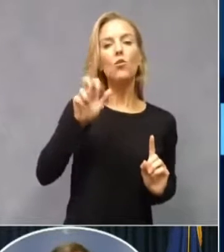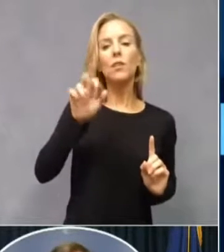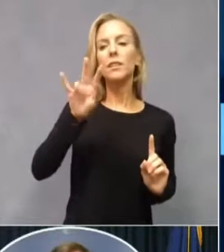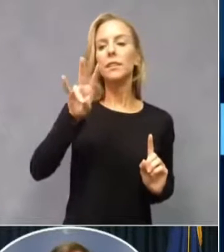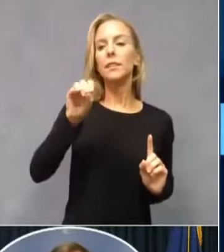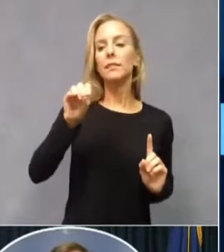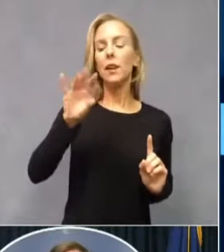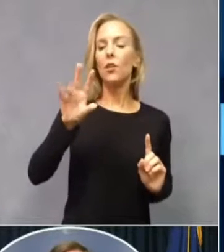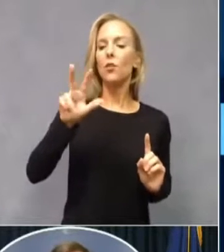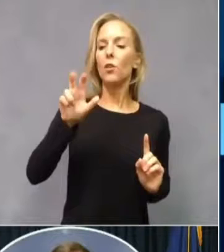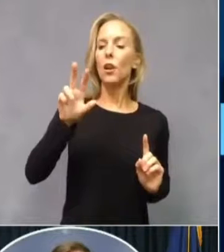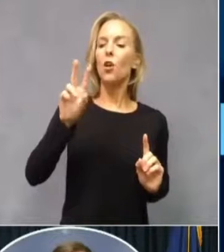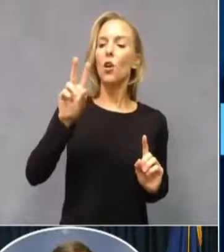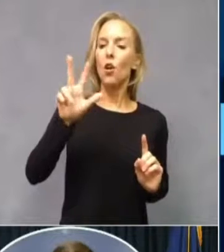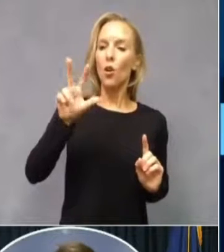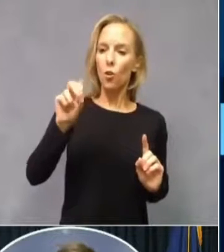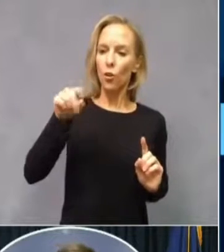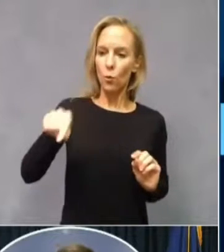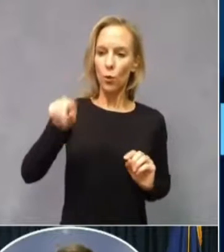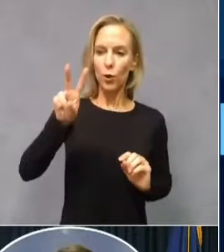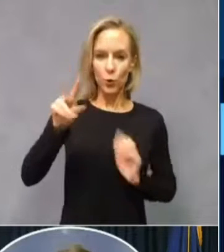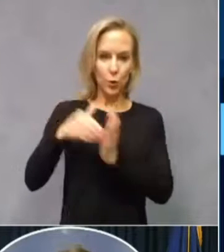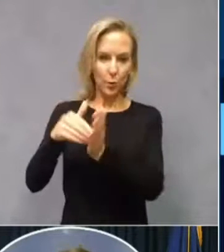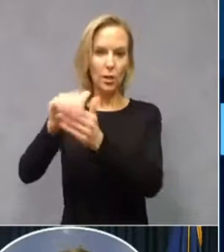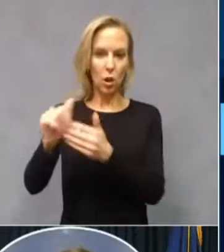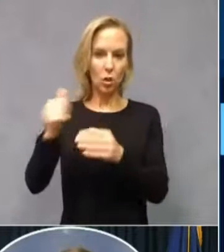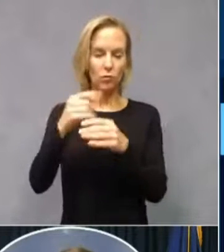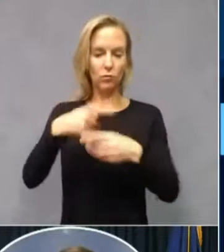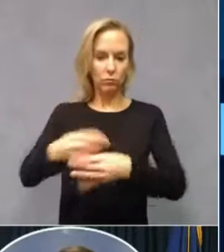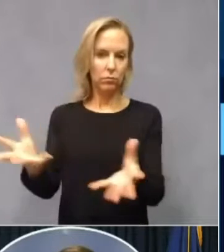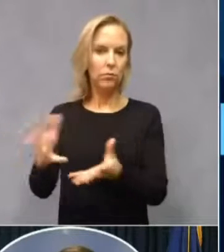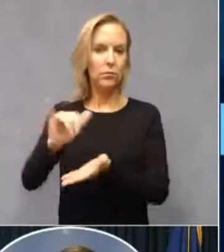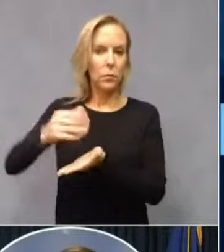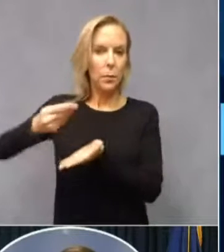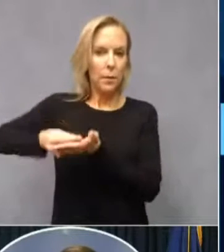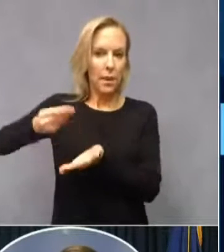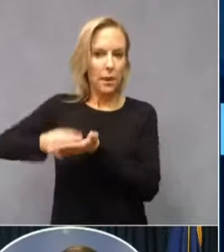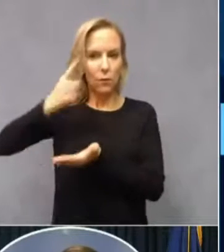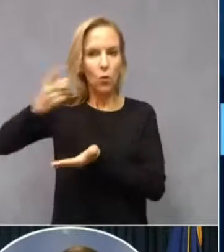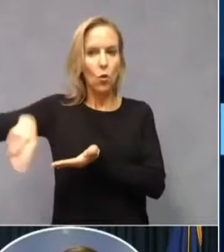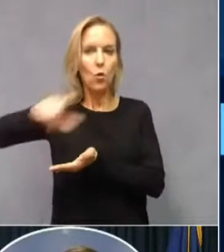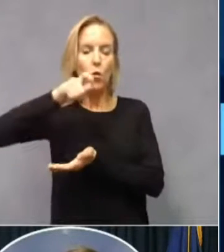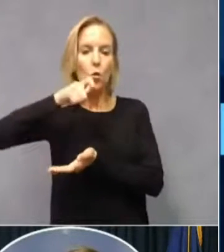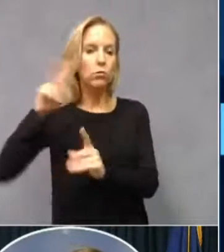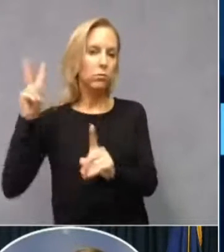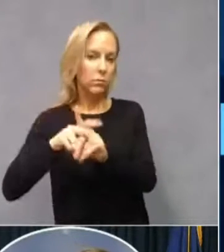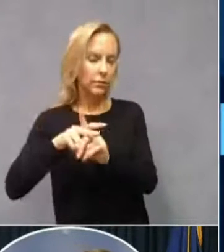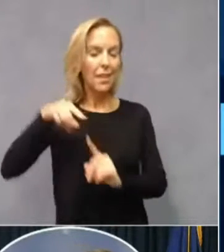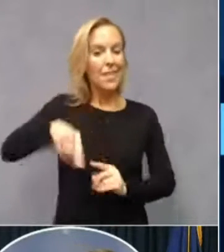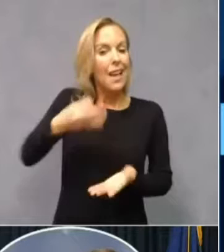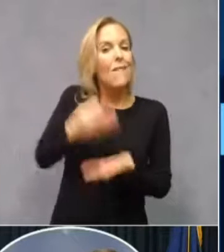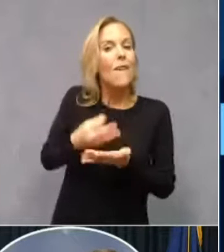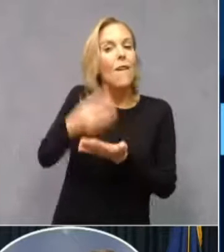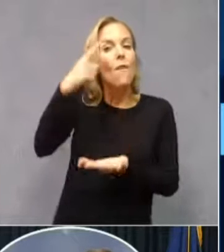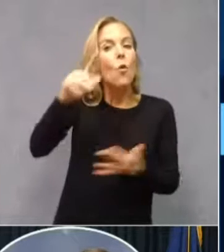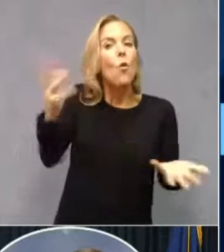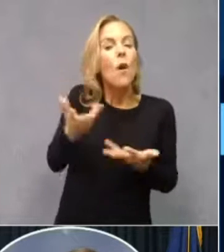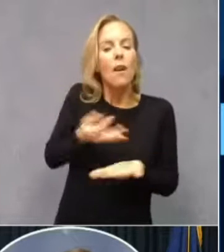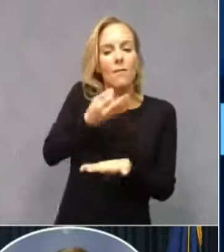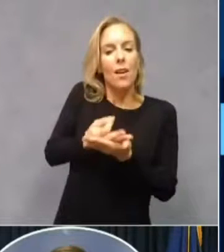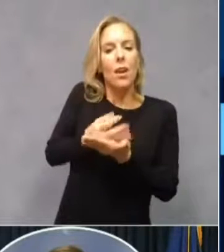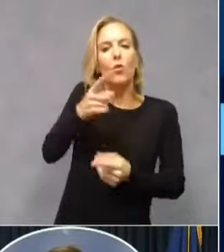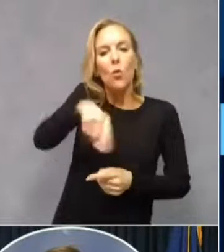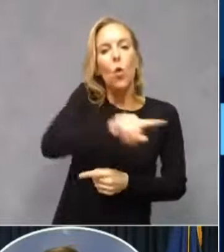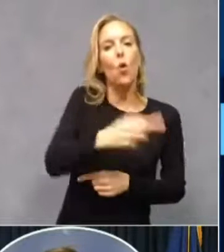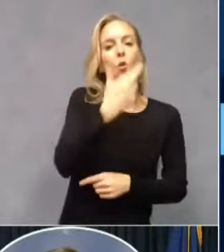$30.2 million in aid has now been distributed. As a reminder, this fund provides financial assistance to restaurants and bars that